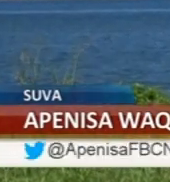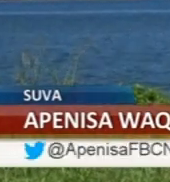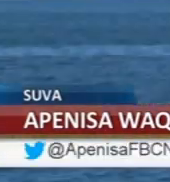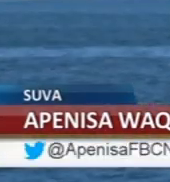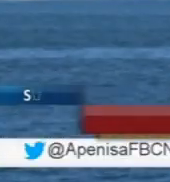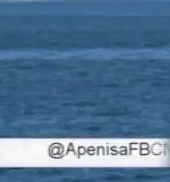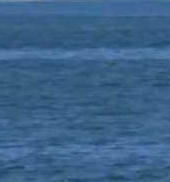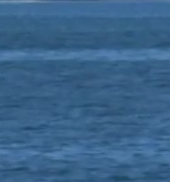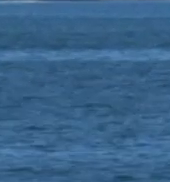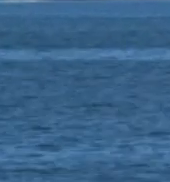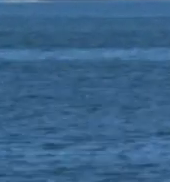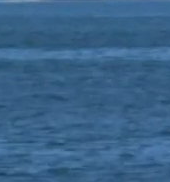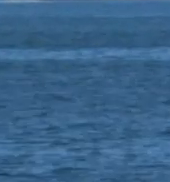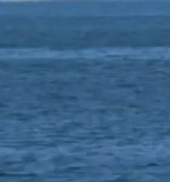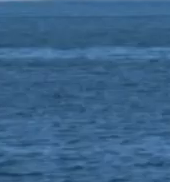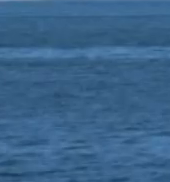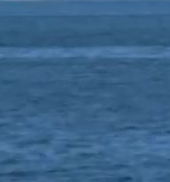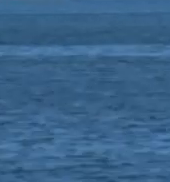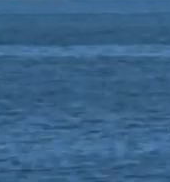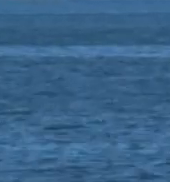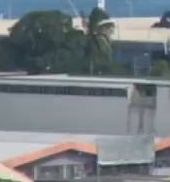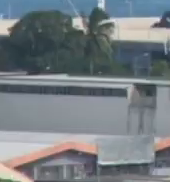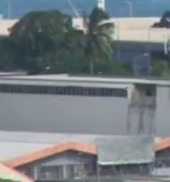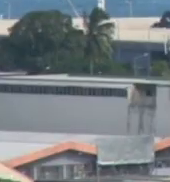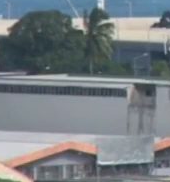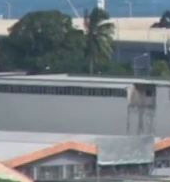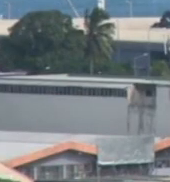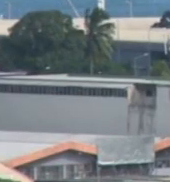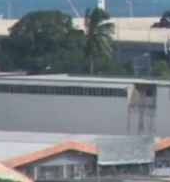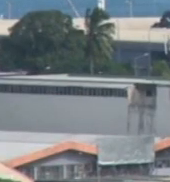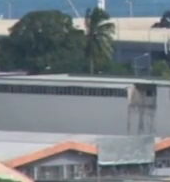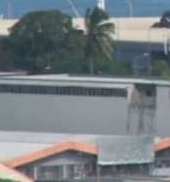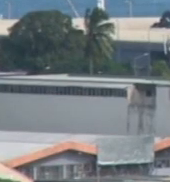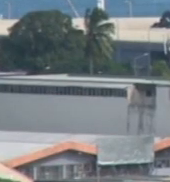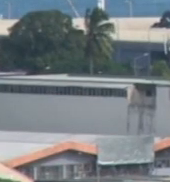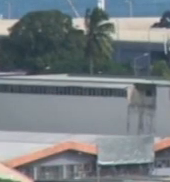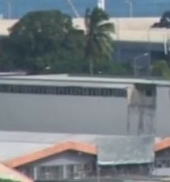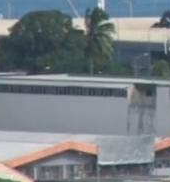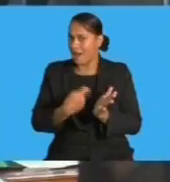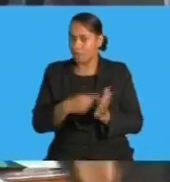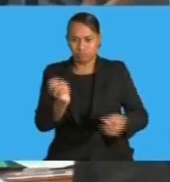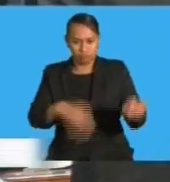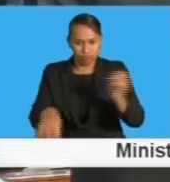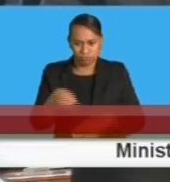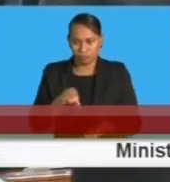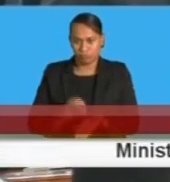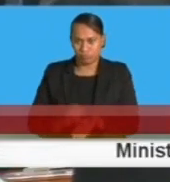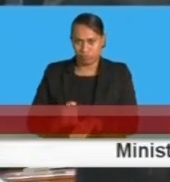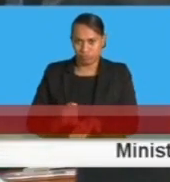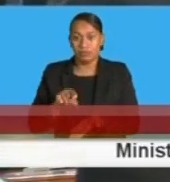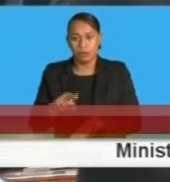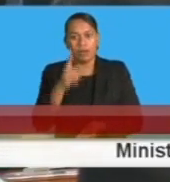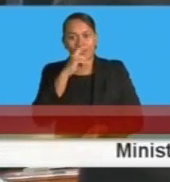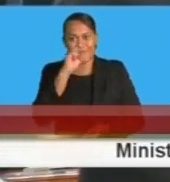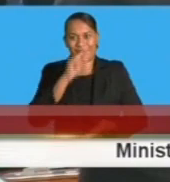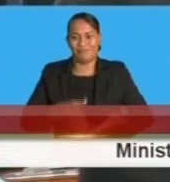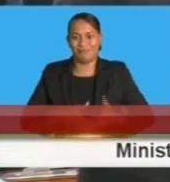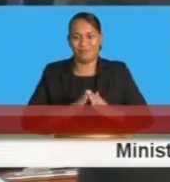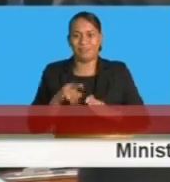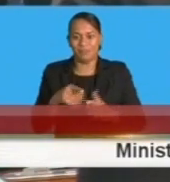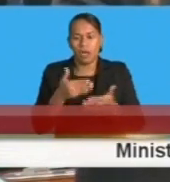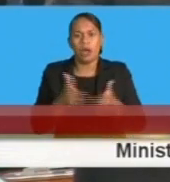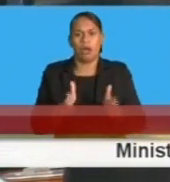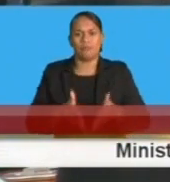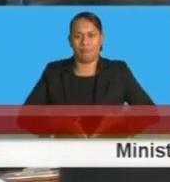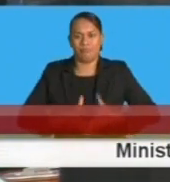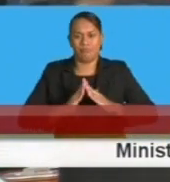allow for the issuance of coasting trade licenses for up to 20 years instead of 1 year. We want better ships in this country.